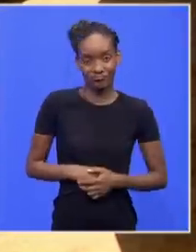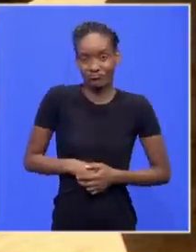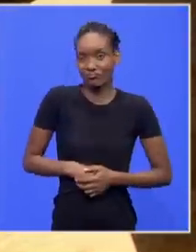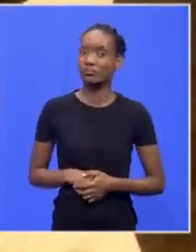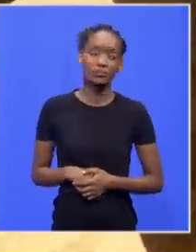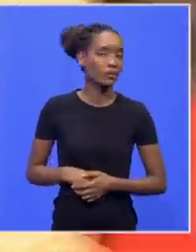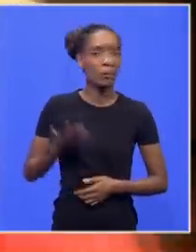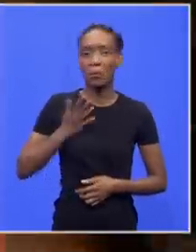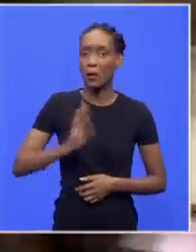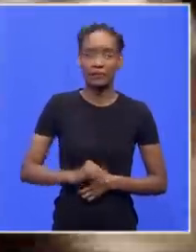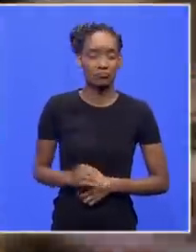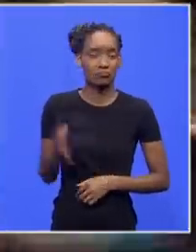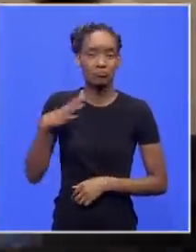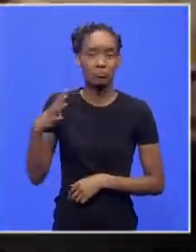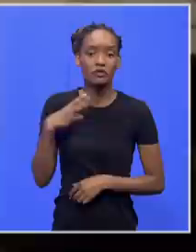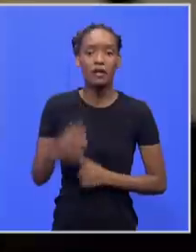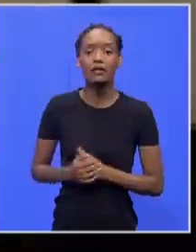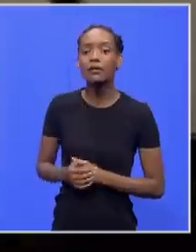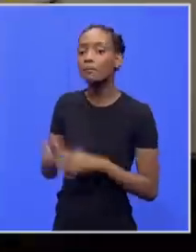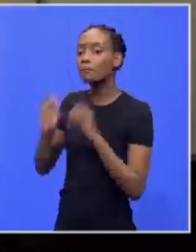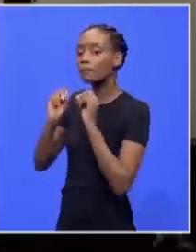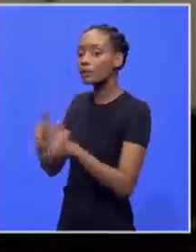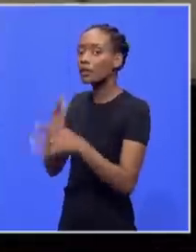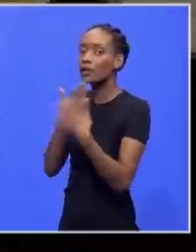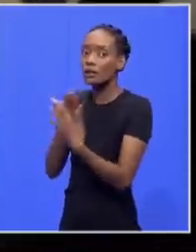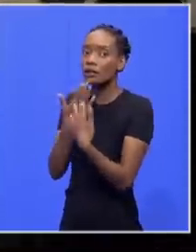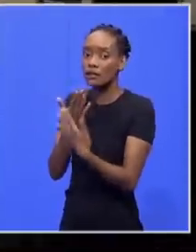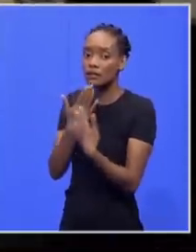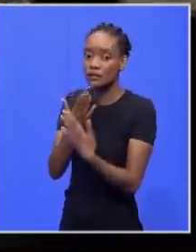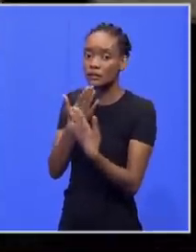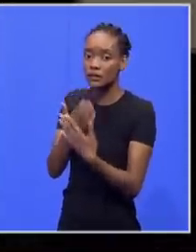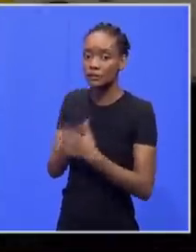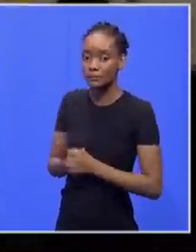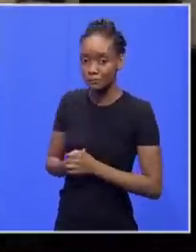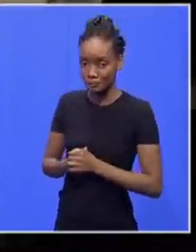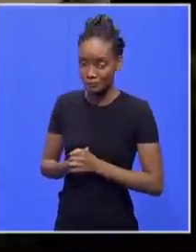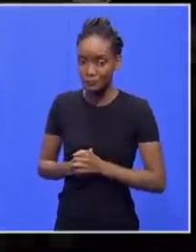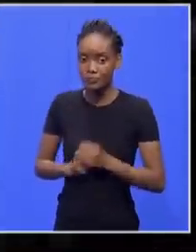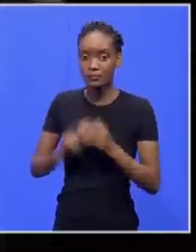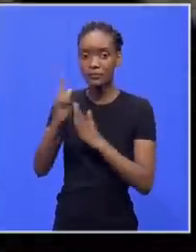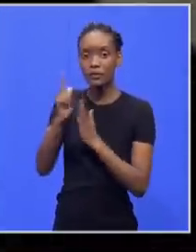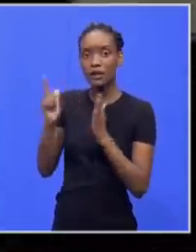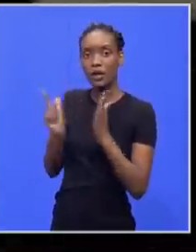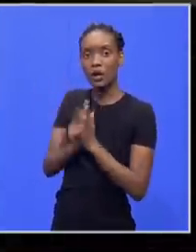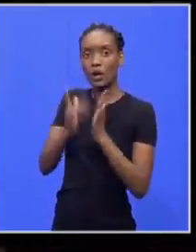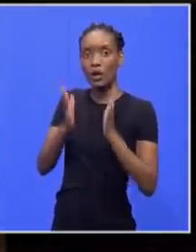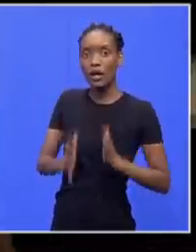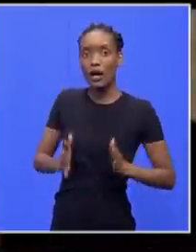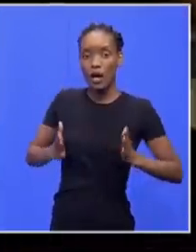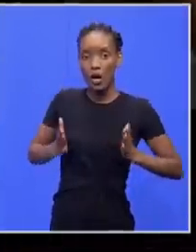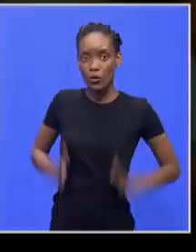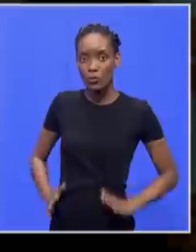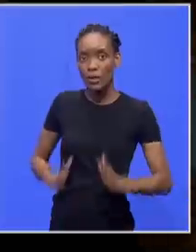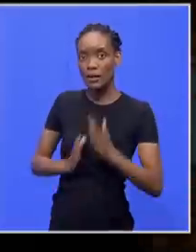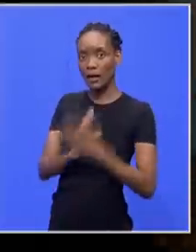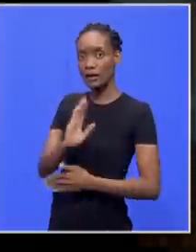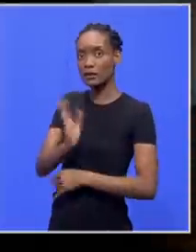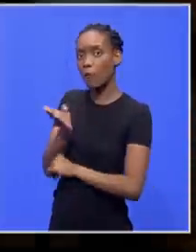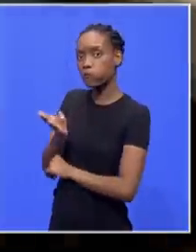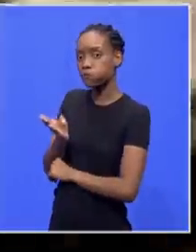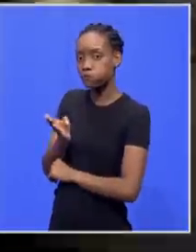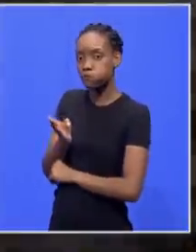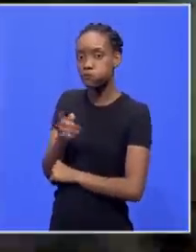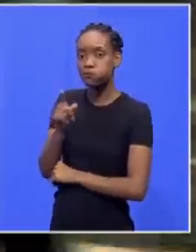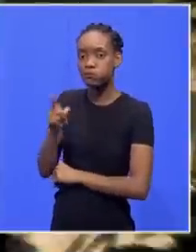that. All right. Thank you so much. Aldrin, the lawyers for human rights are also here. Here's another lady that's been